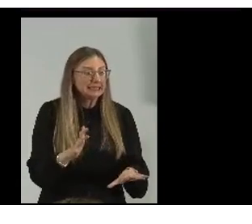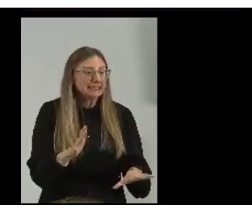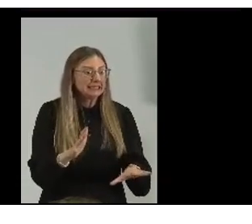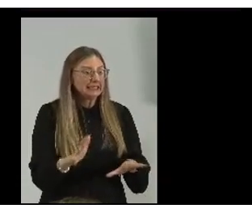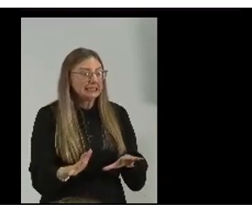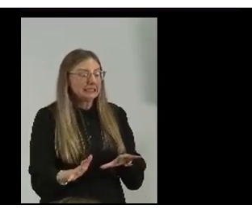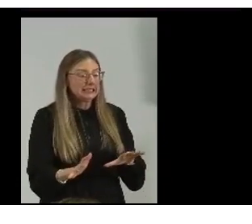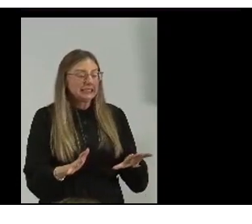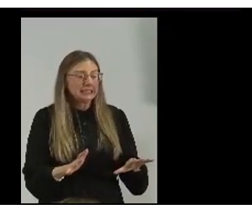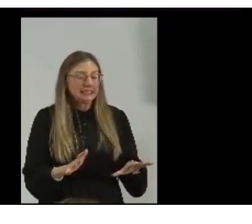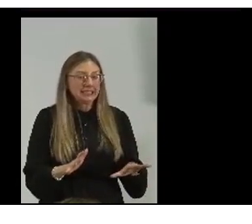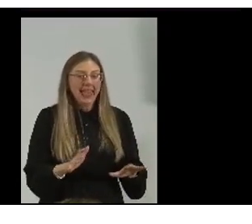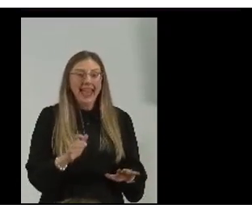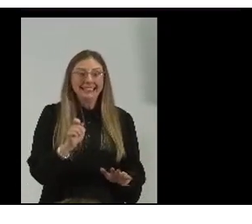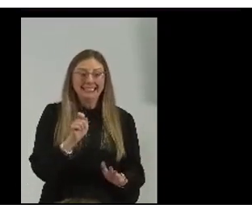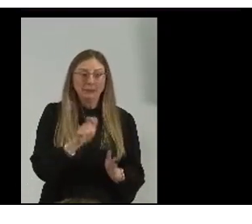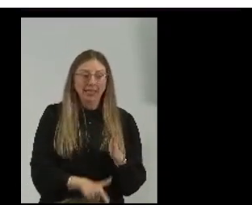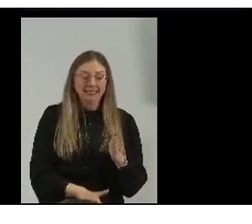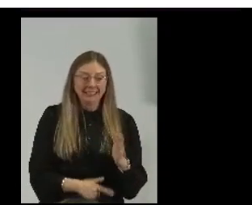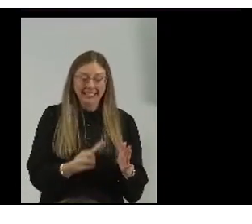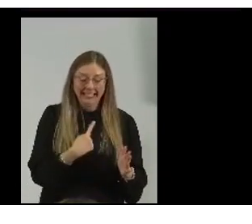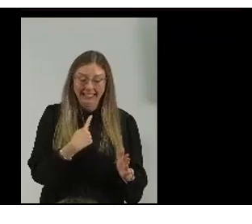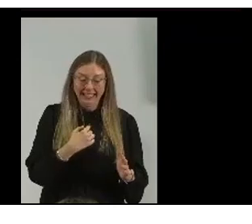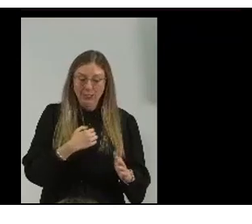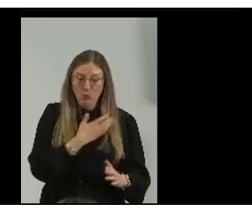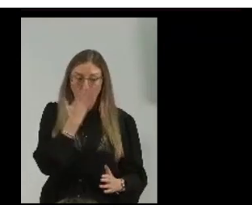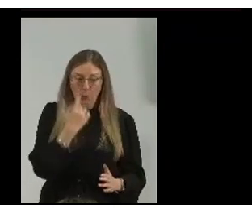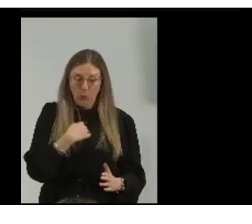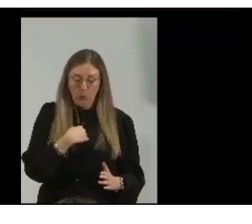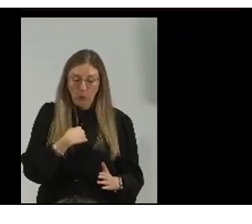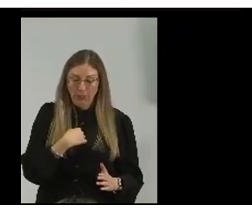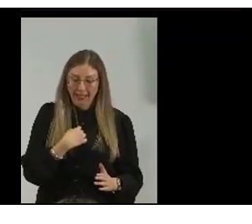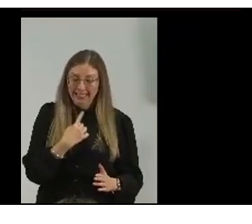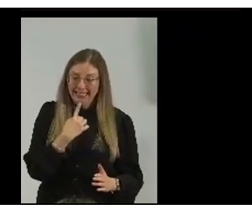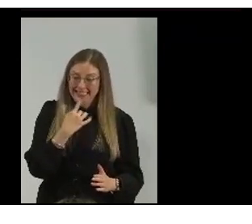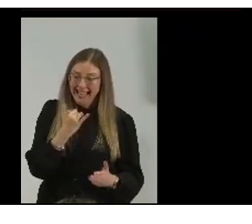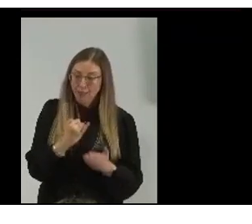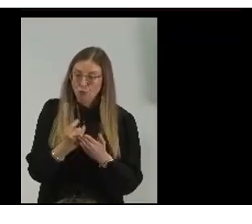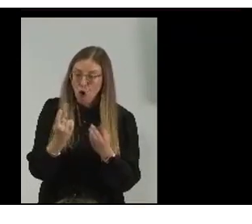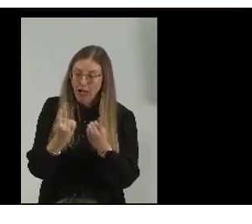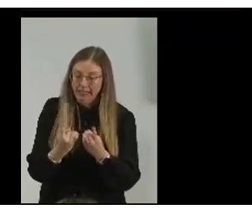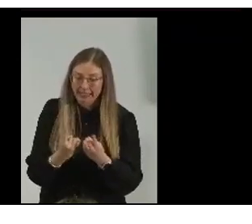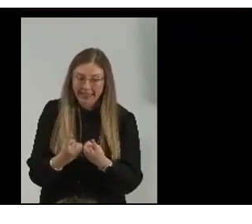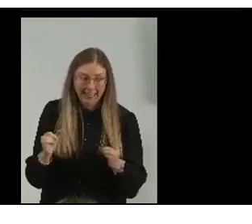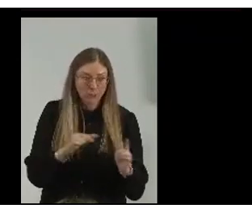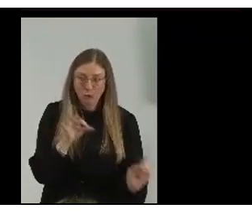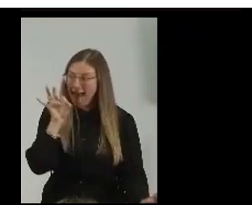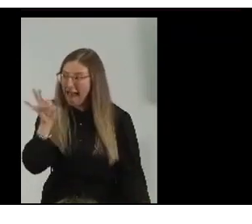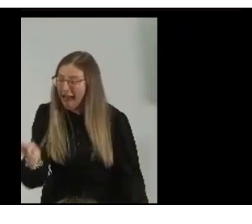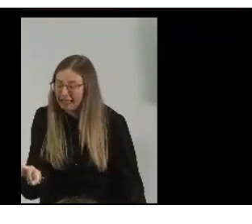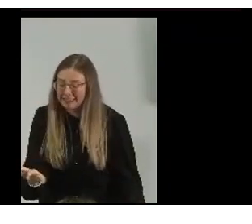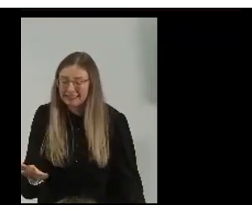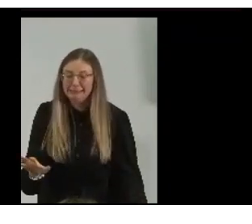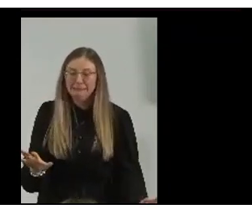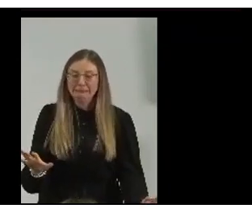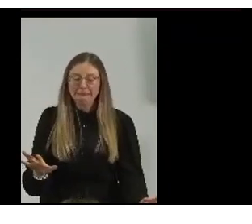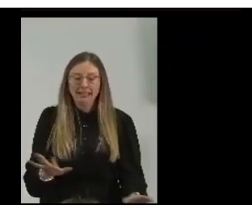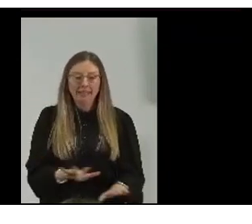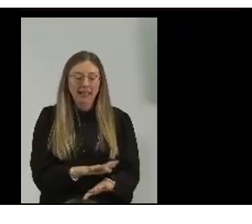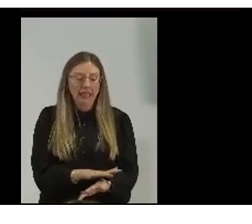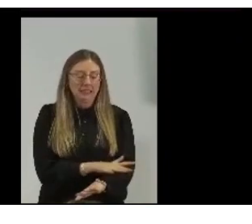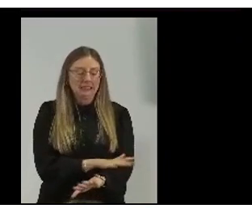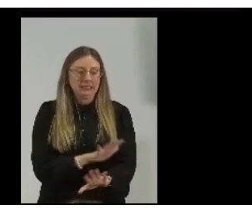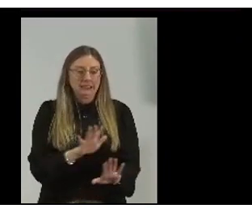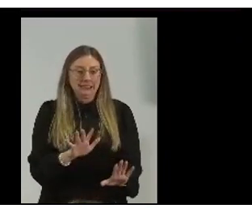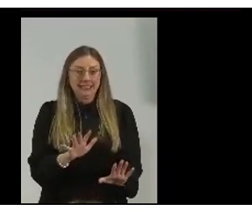If you don't have a disability, you're so scared to say the wrong thing. You're so scared, should I even ask? And I have situations